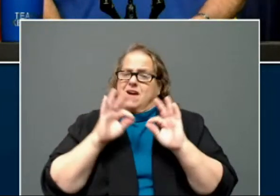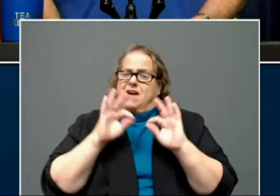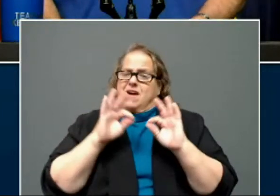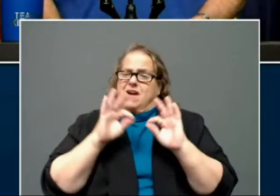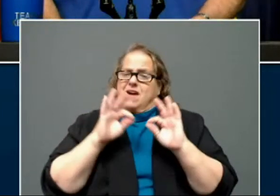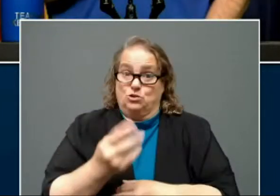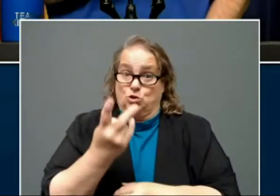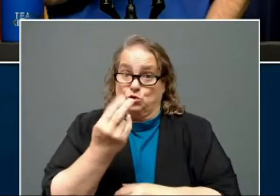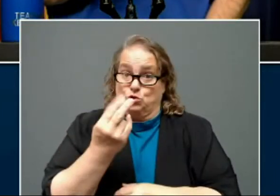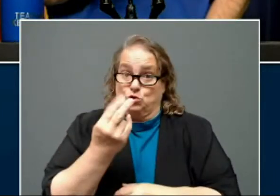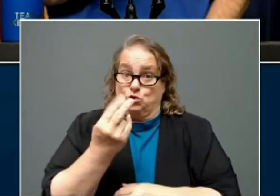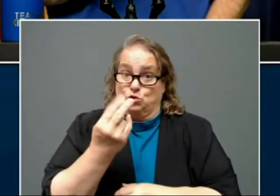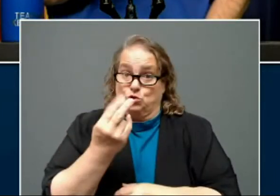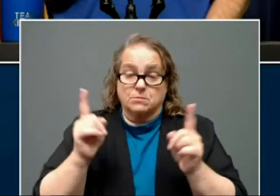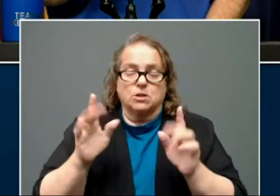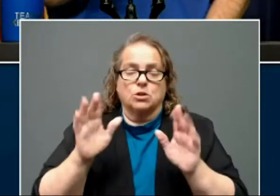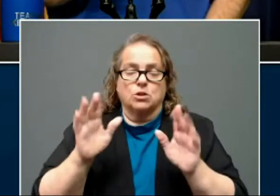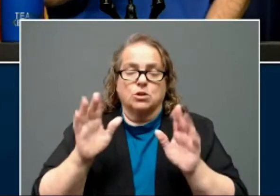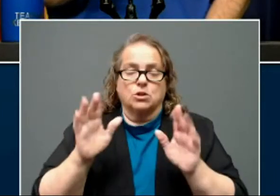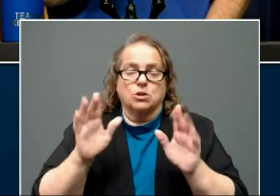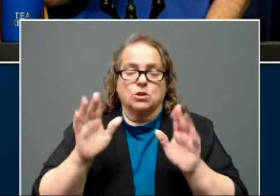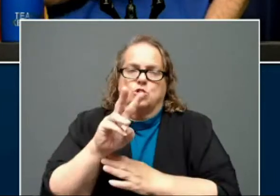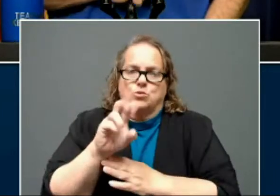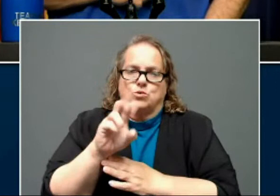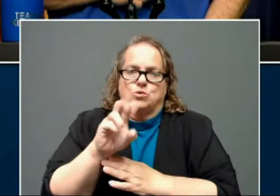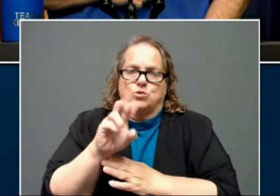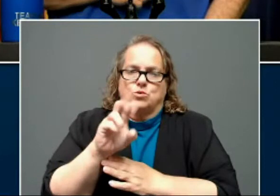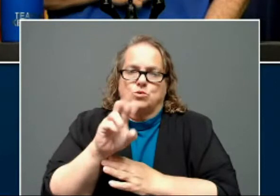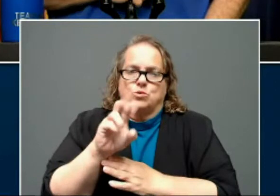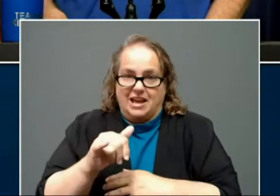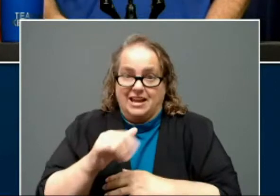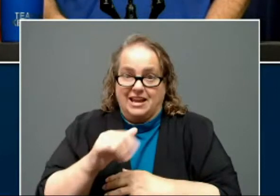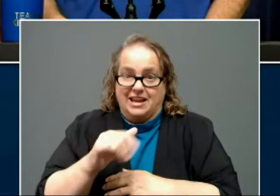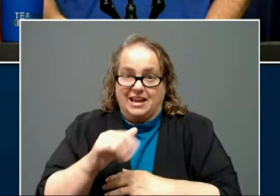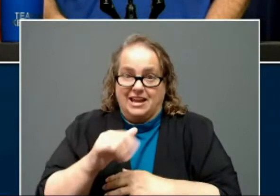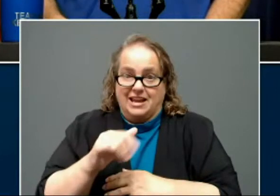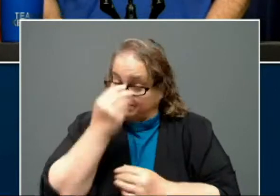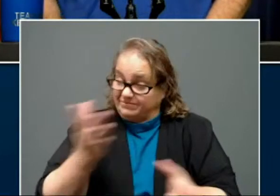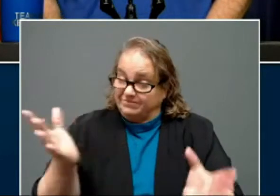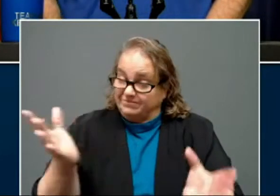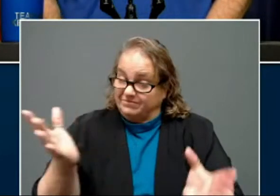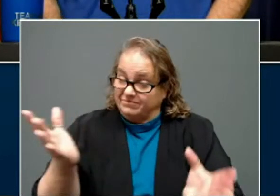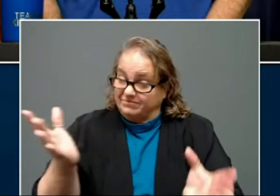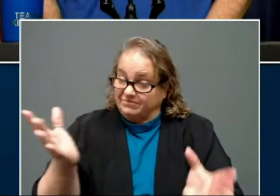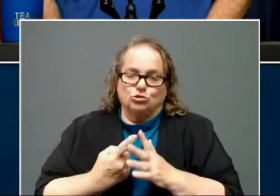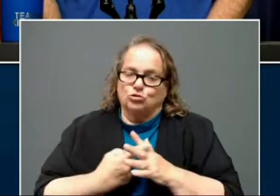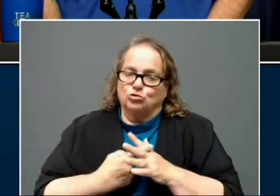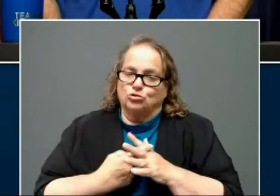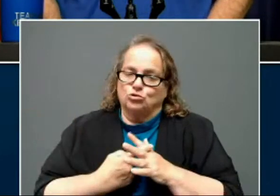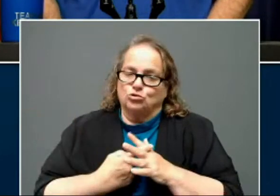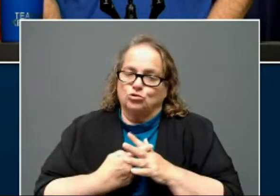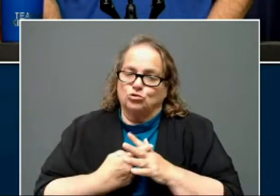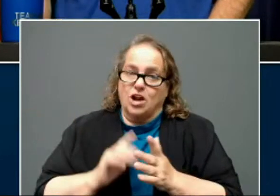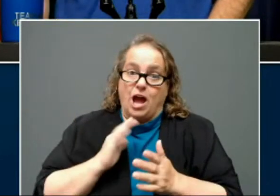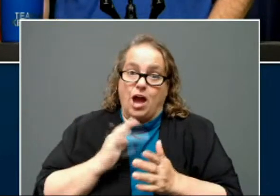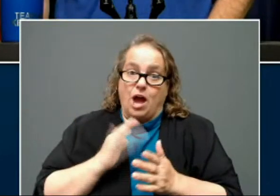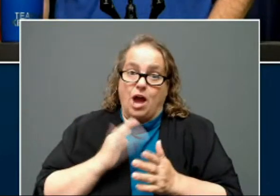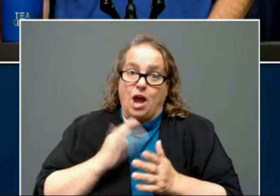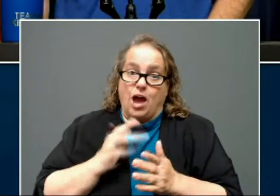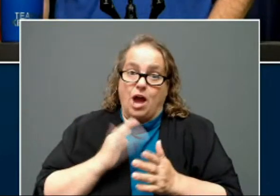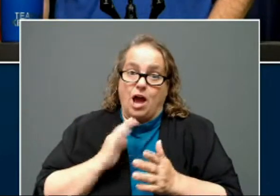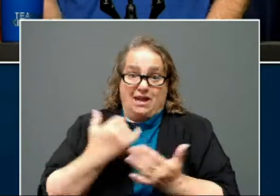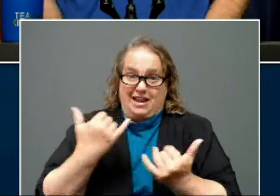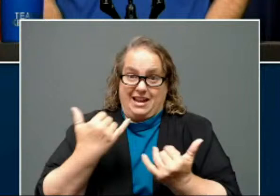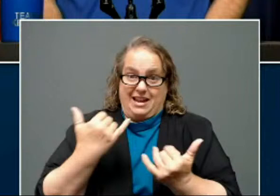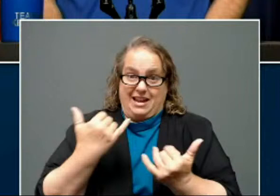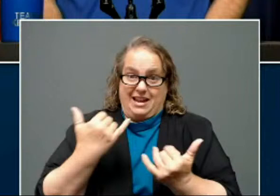great news for Kentucky, and folks, they are just the start. I believe our economy is supercharged primed to